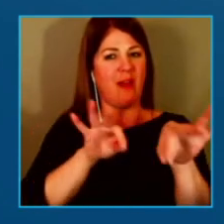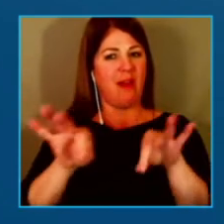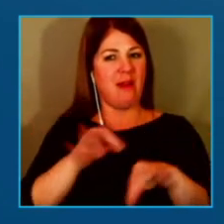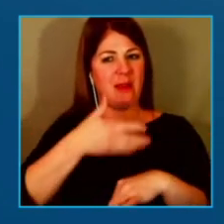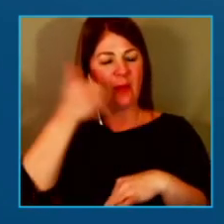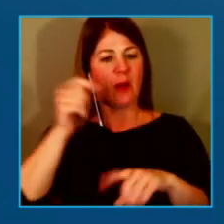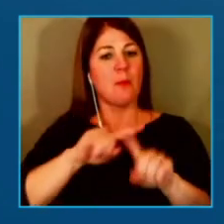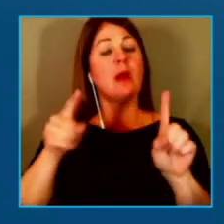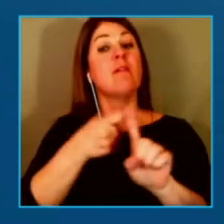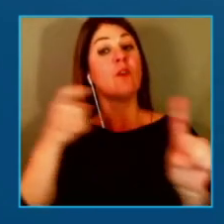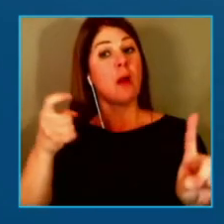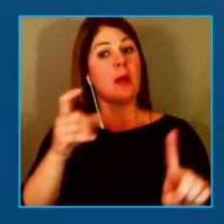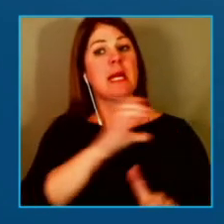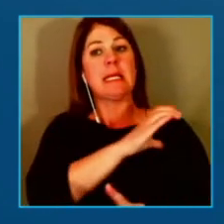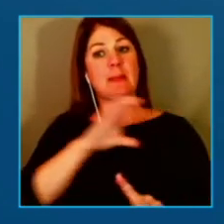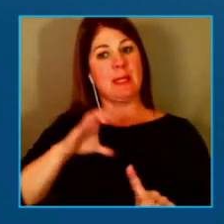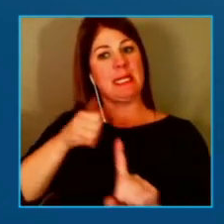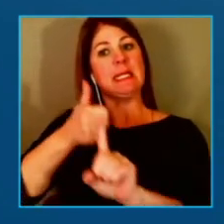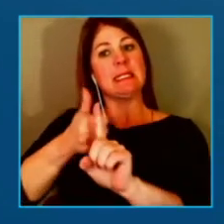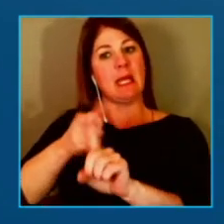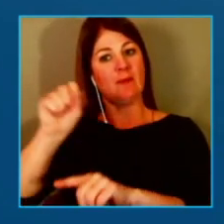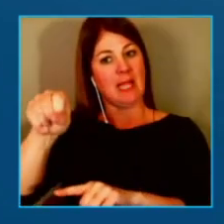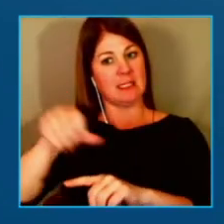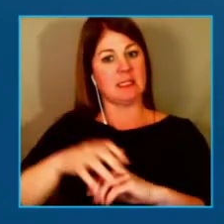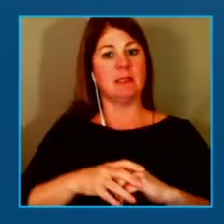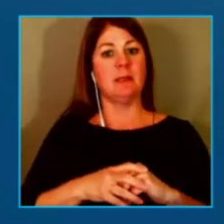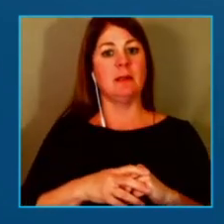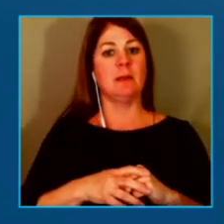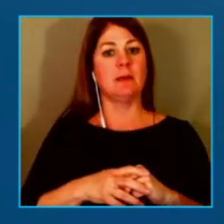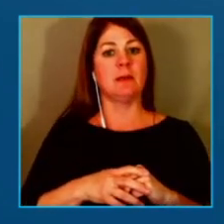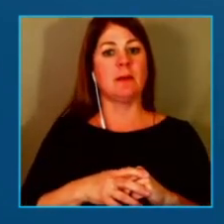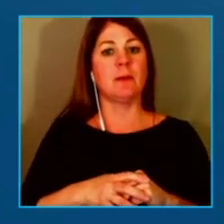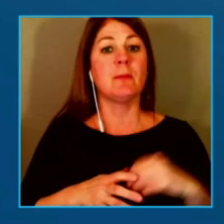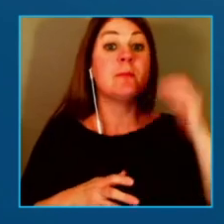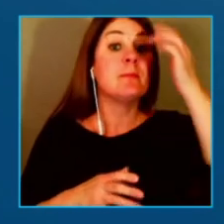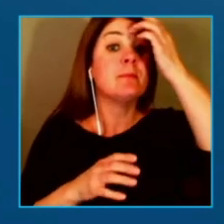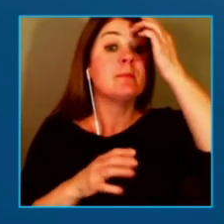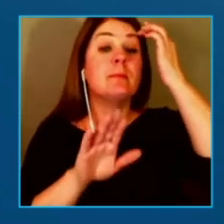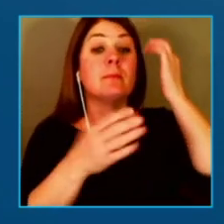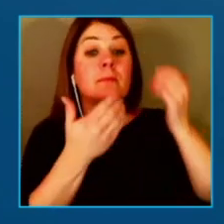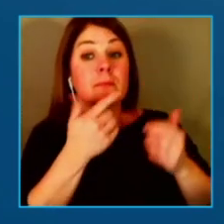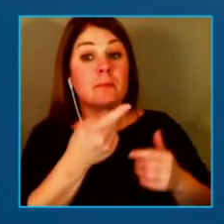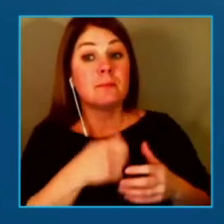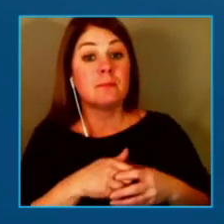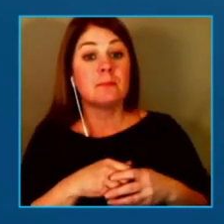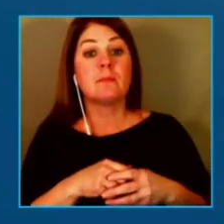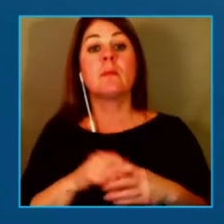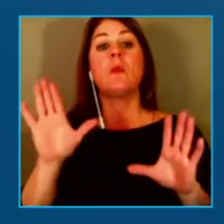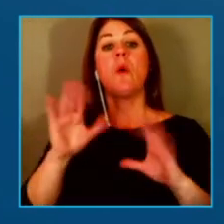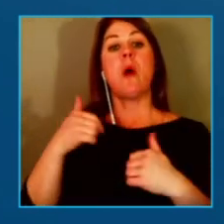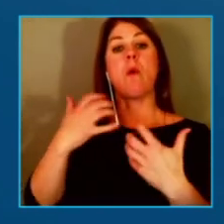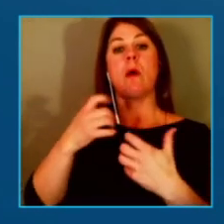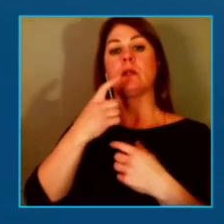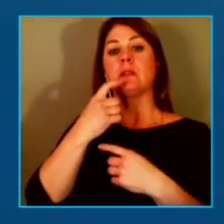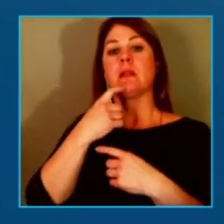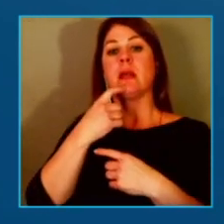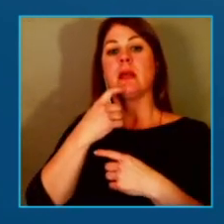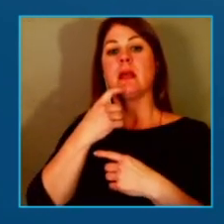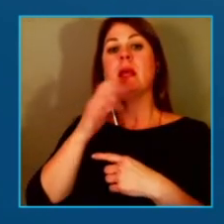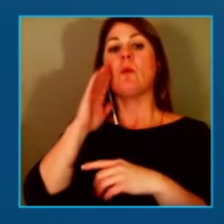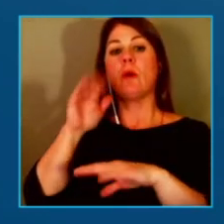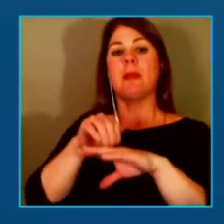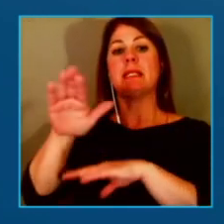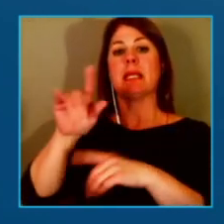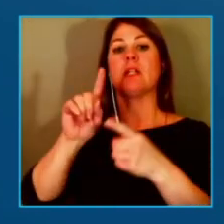committee itself. Gotcha. So are any co-chairs, I'm sorry, Belinda, go ahead. No, I was just gonna say that they'll be sent to the